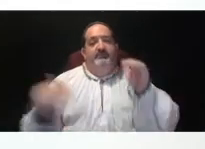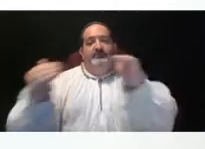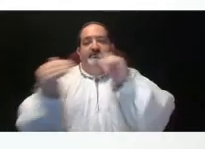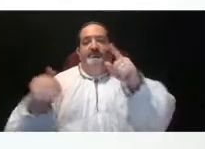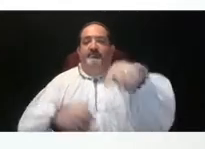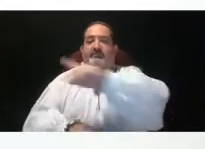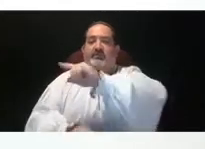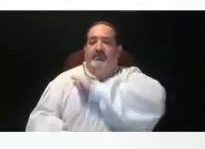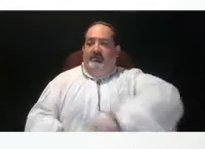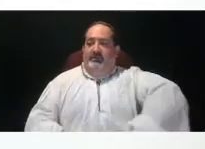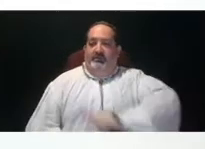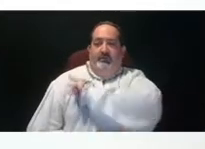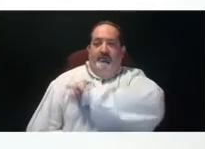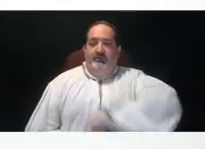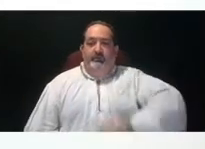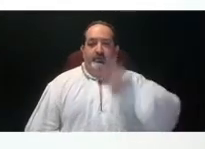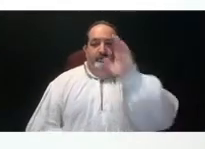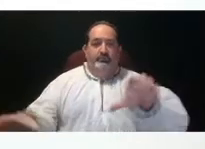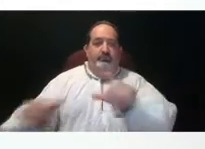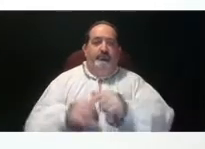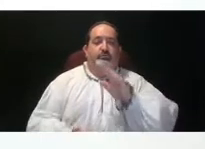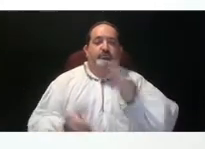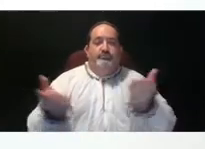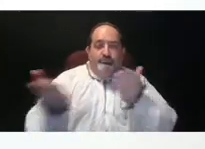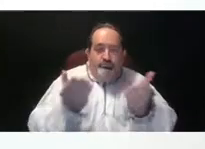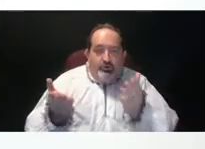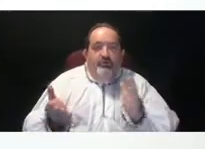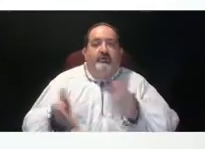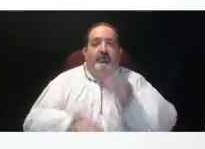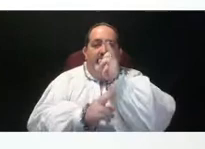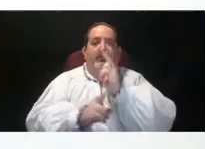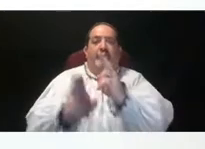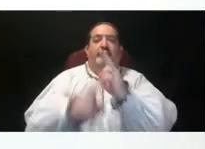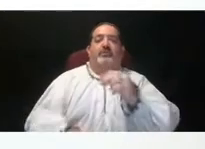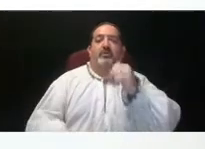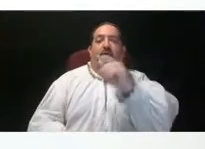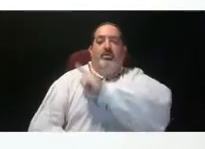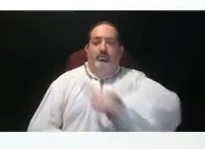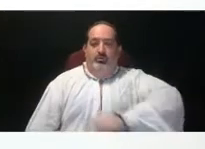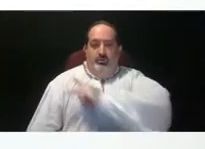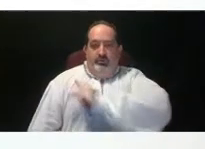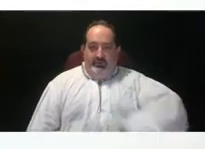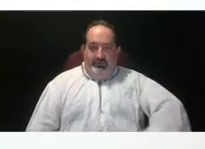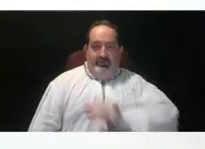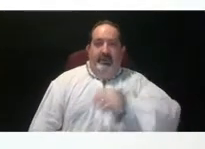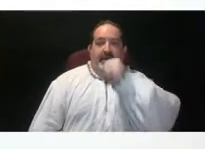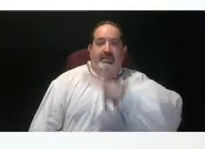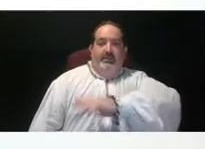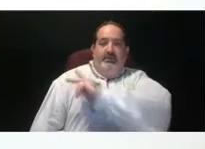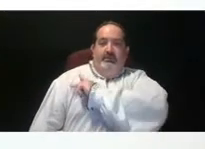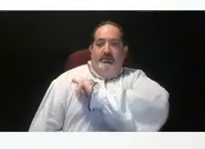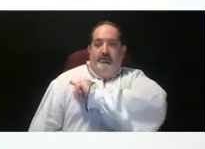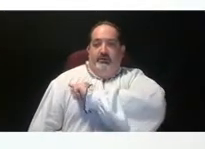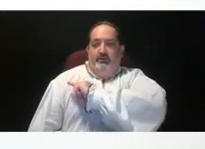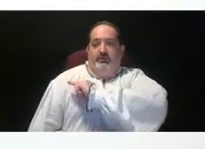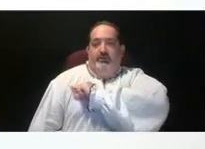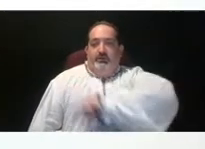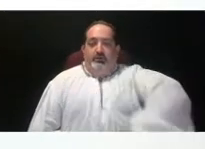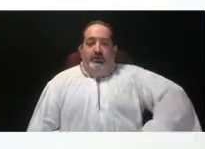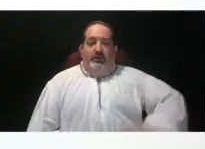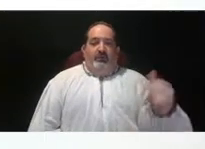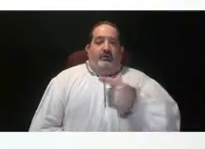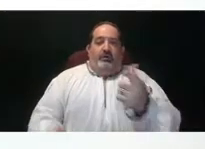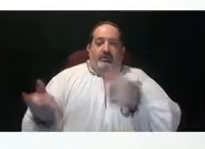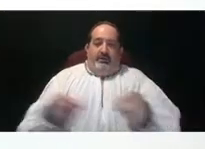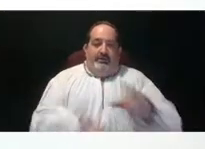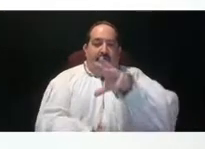tender, to serve and honor our Lord King and Lady Queen in all matters concerning this realm, and to